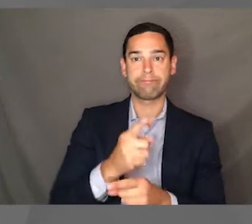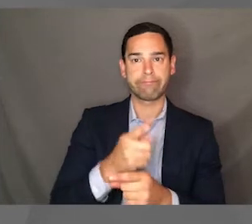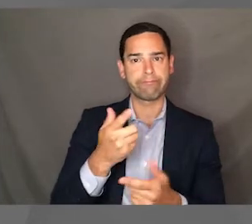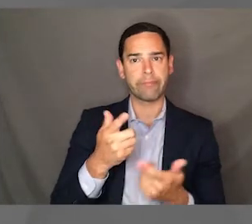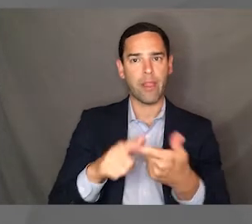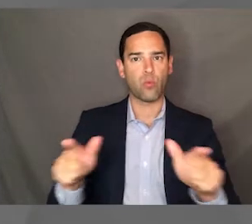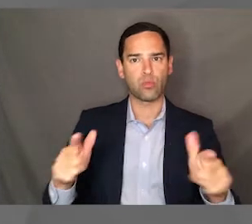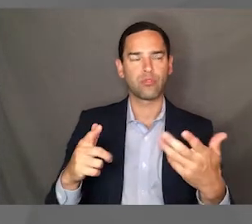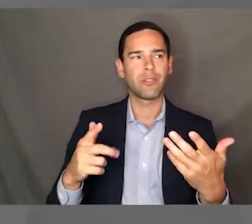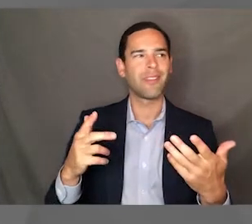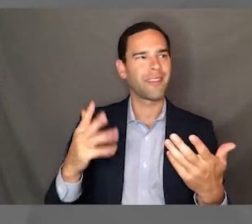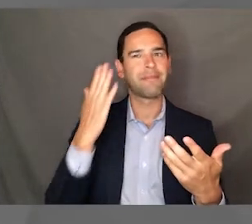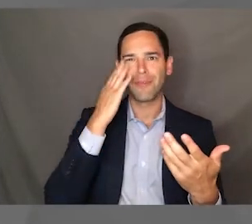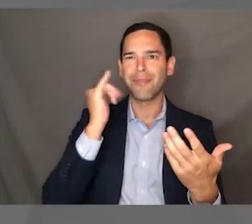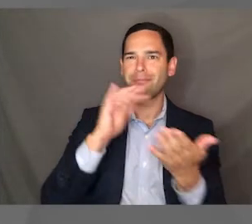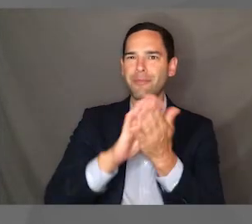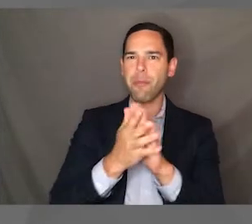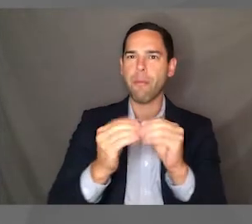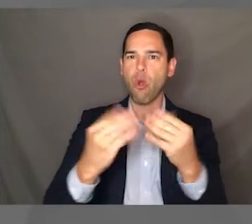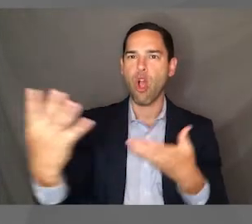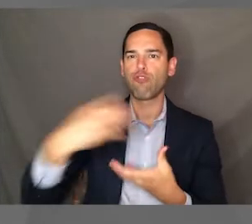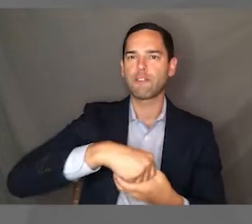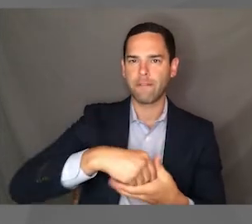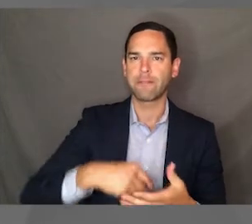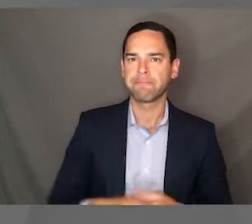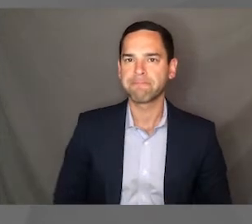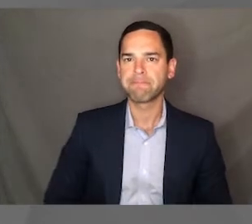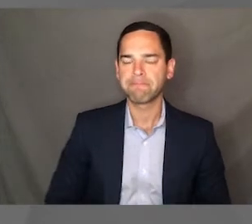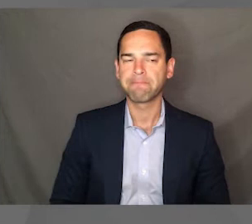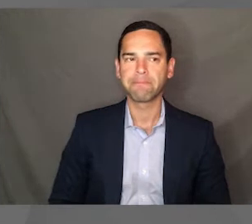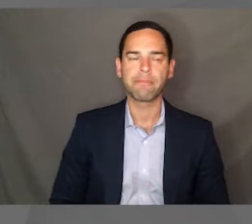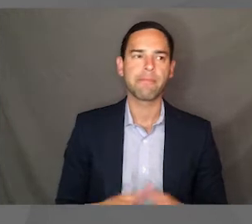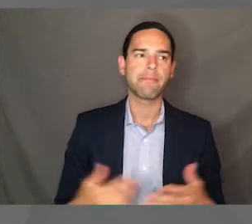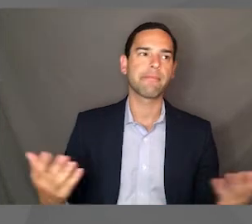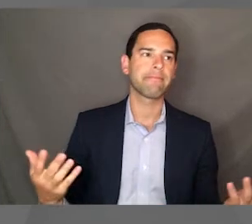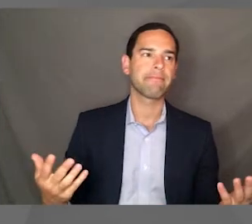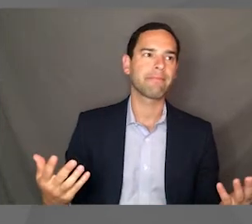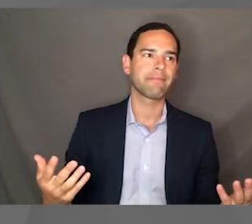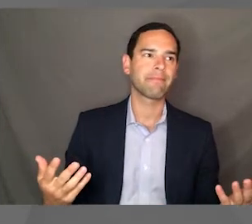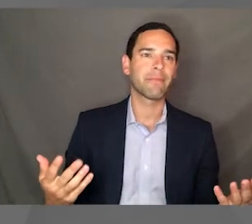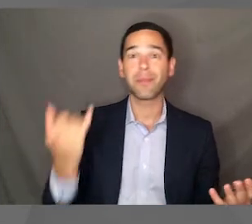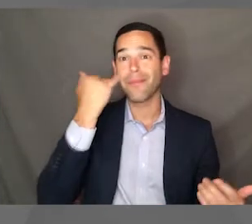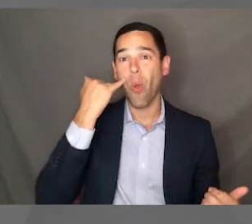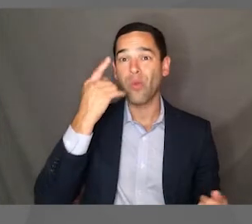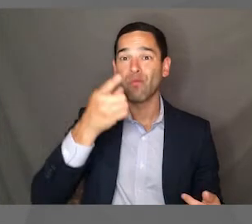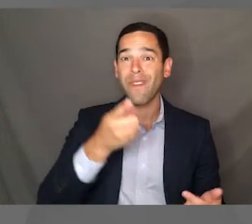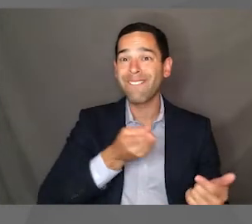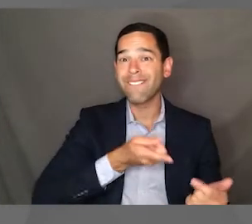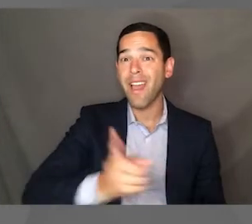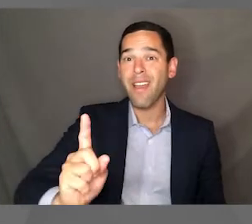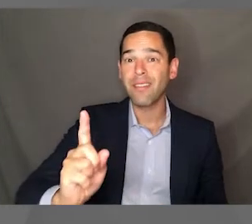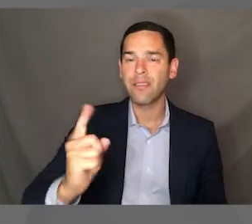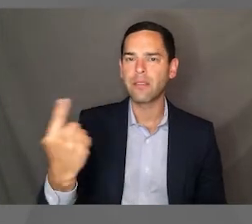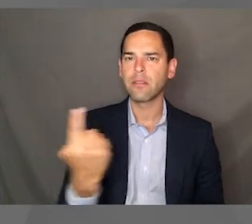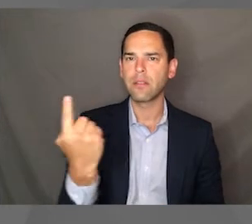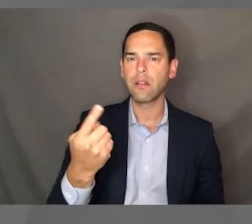the end of the day, if you offend or do not recognize that when